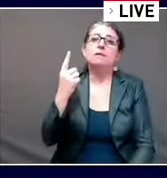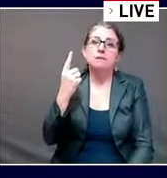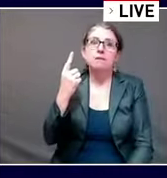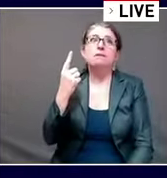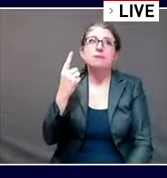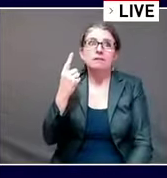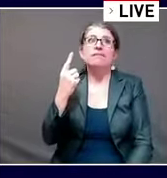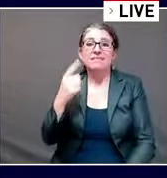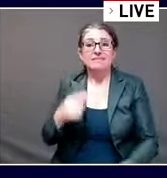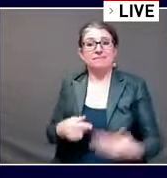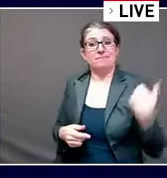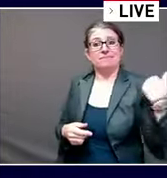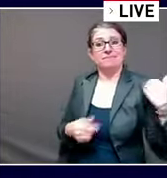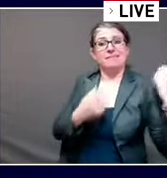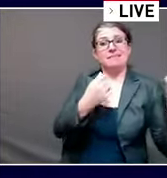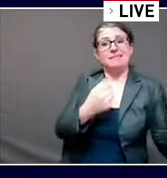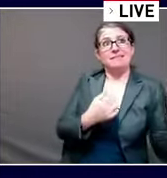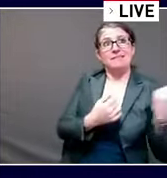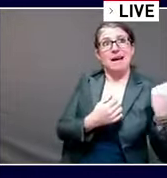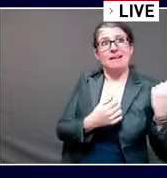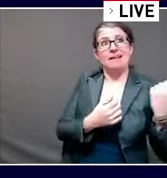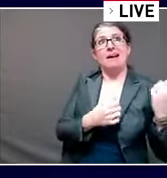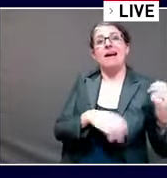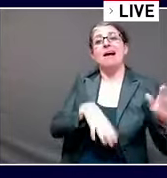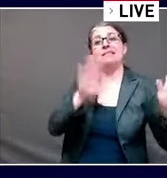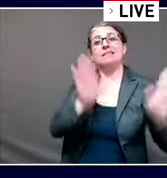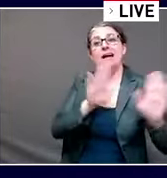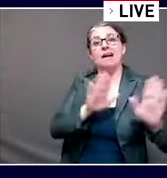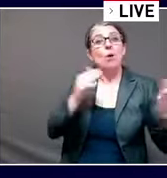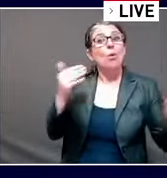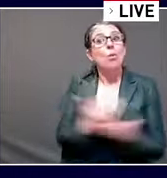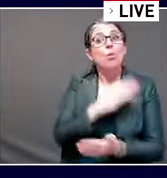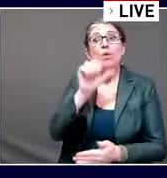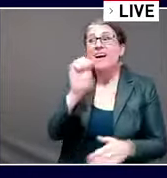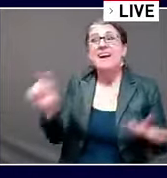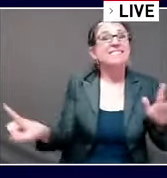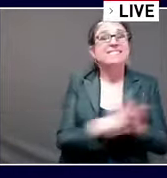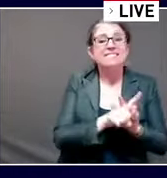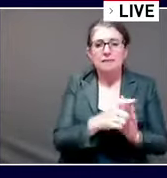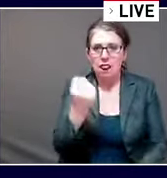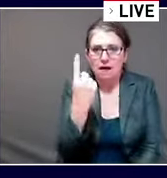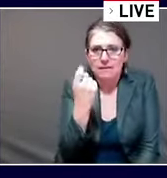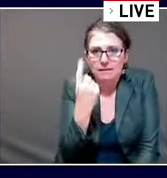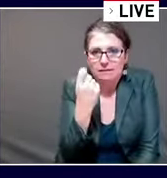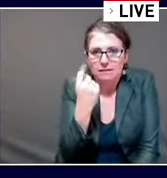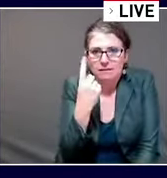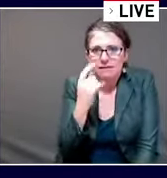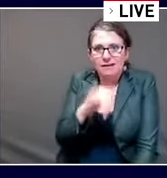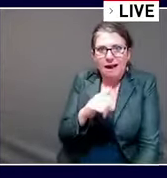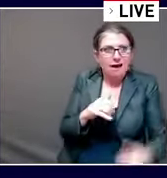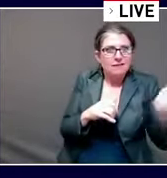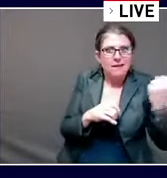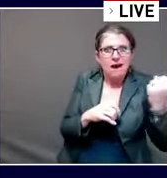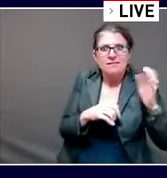completeness, I'd like to tick through all of those. We've opened an investigation into the Tabernacle of the